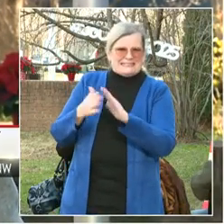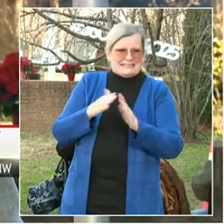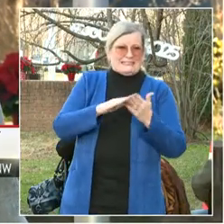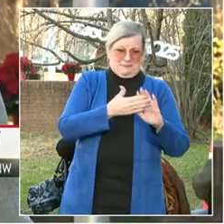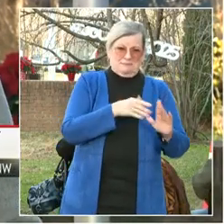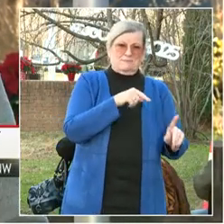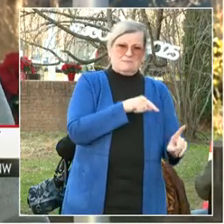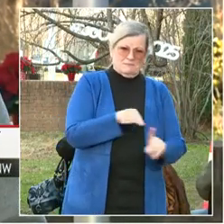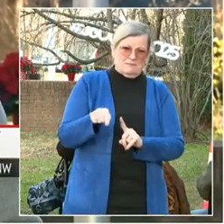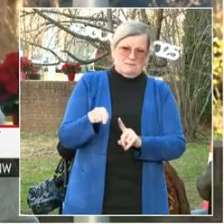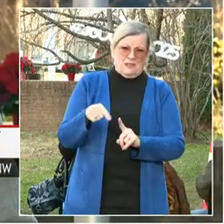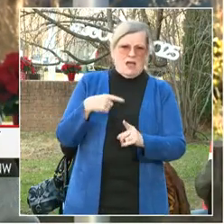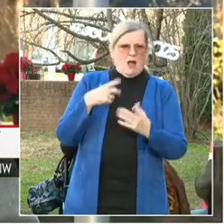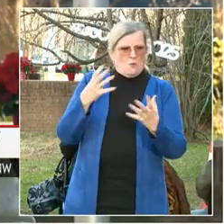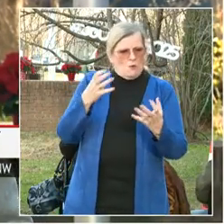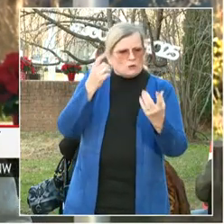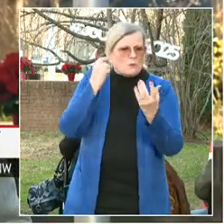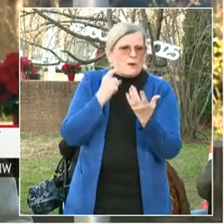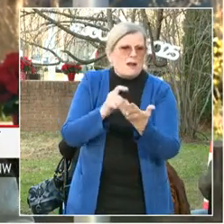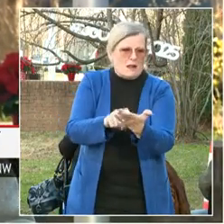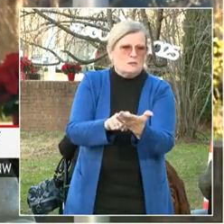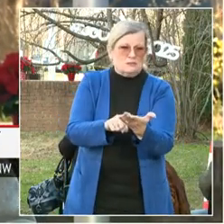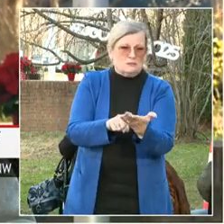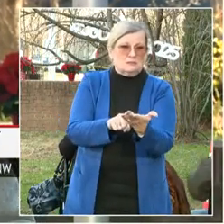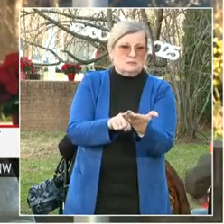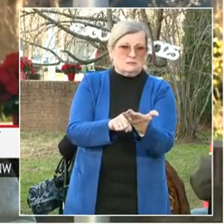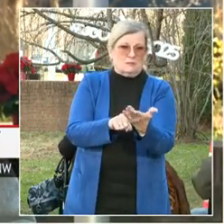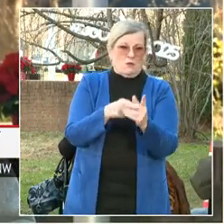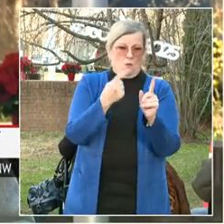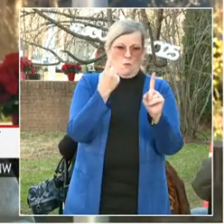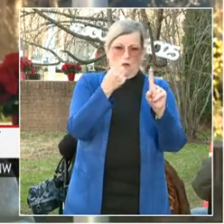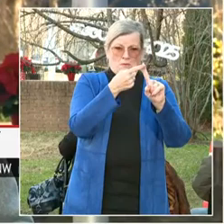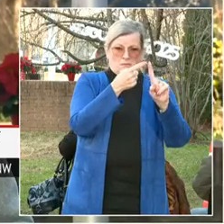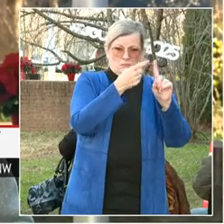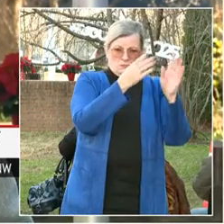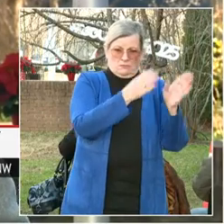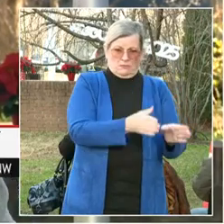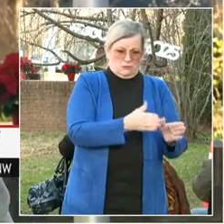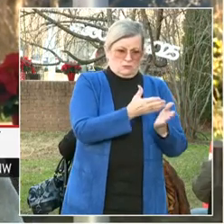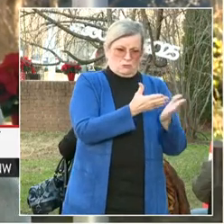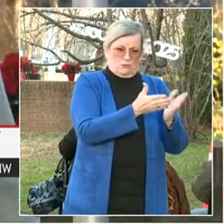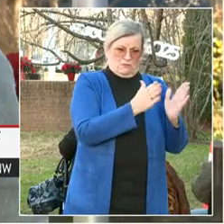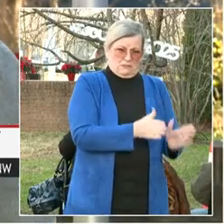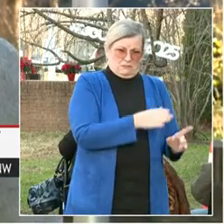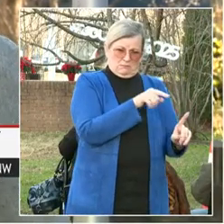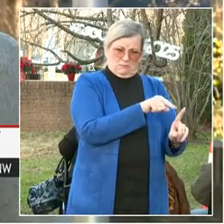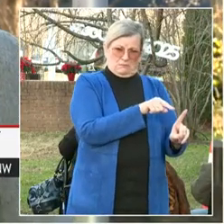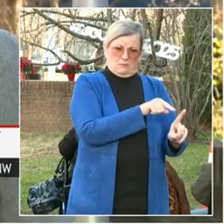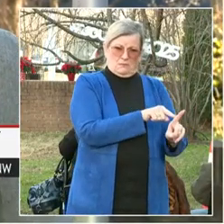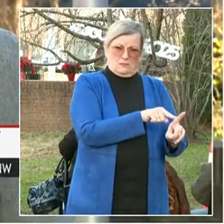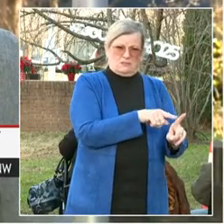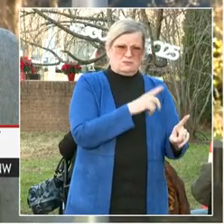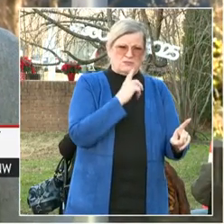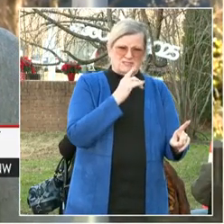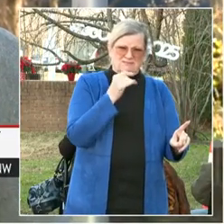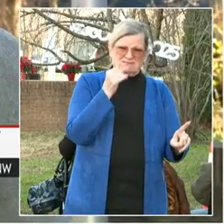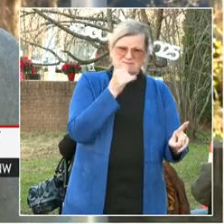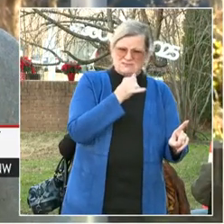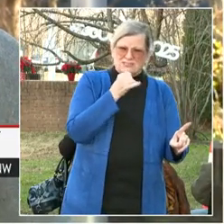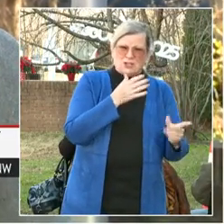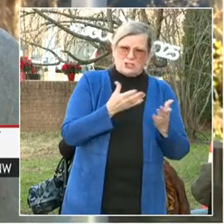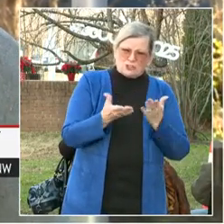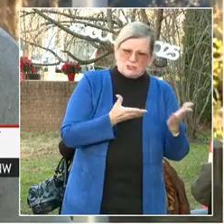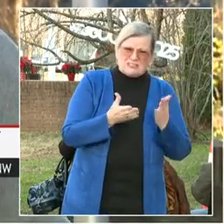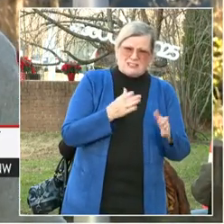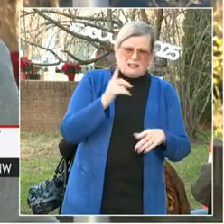to acknowledge a public servant who has provided extremely great service to D.C. government and